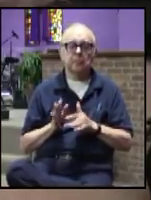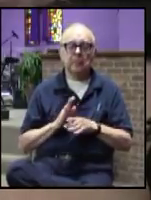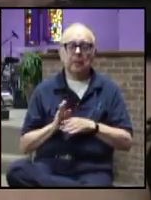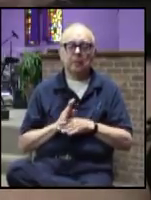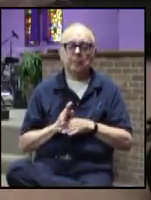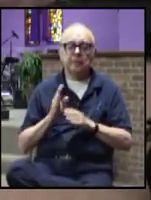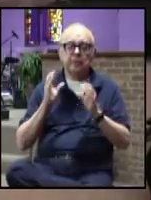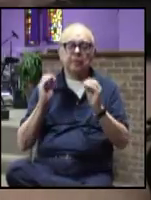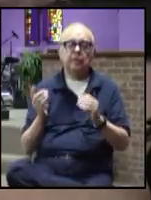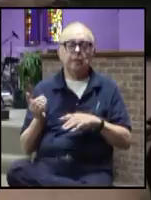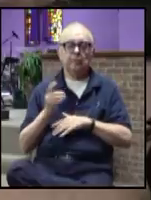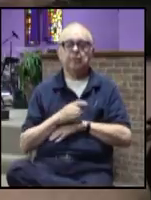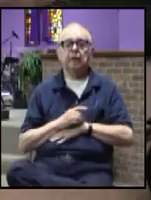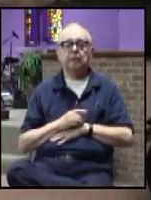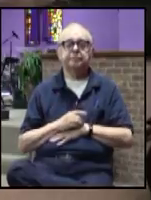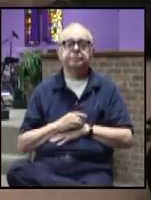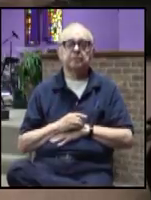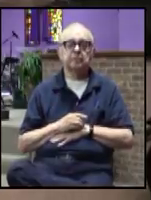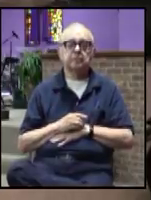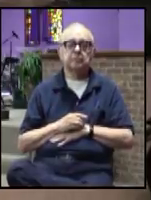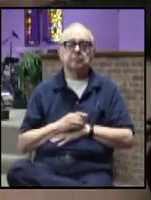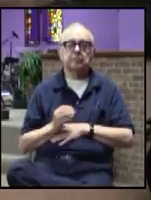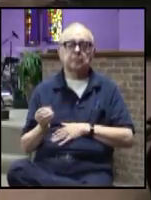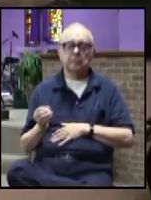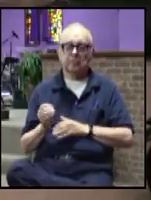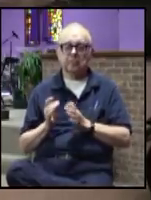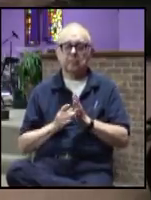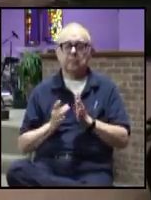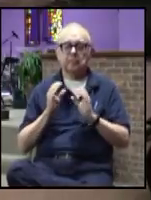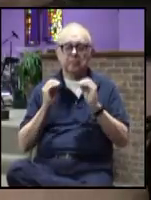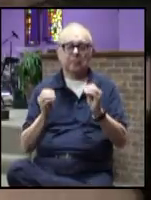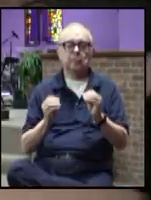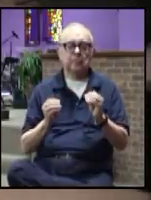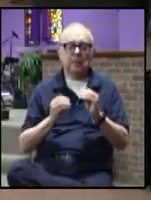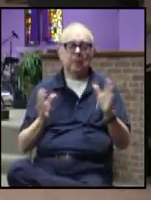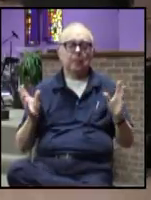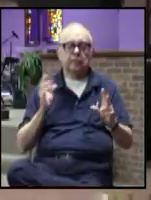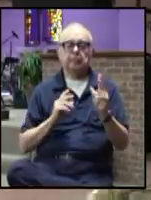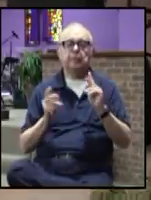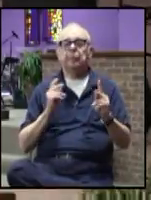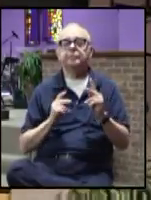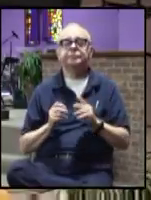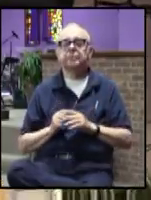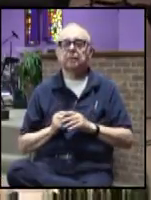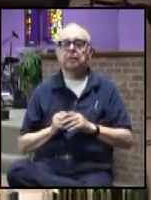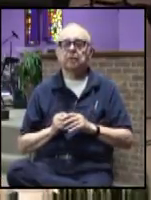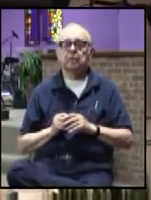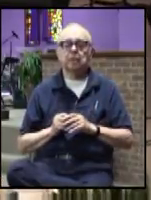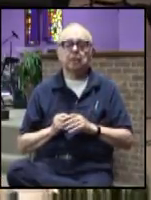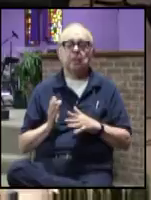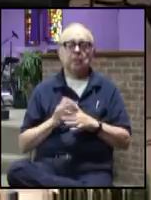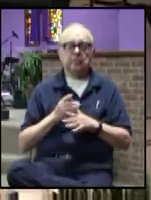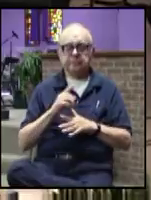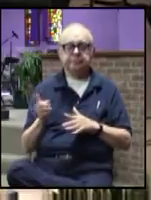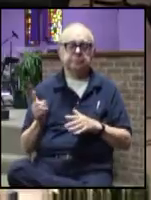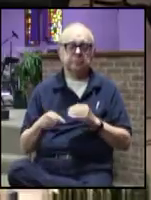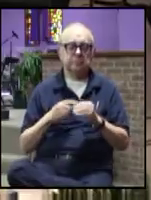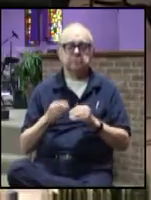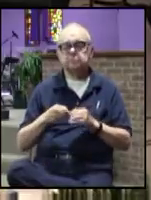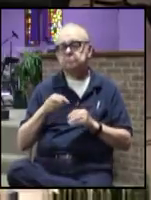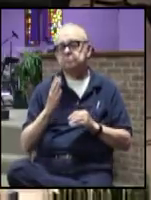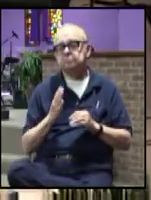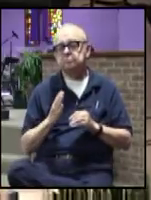Jesus was busy teaching one day. And he's teaching to a bunch of people and sharing with